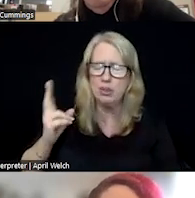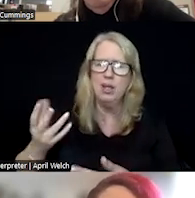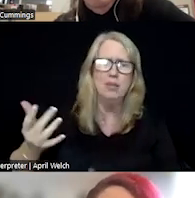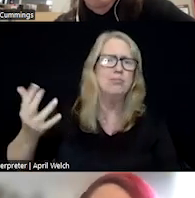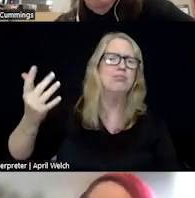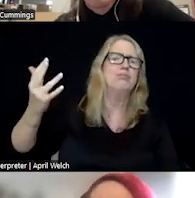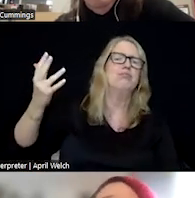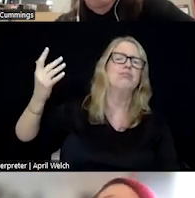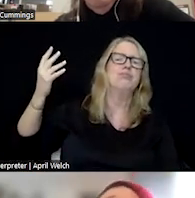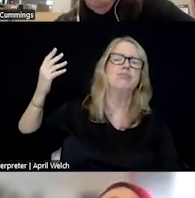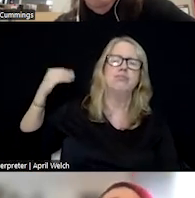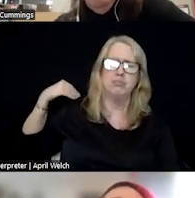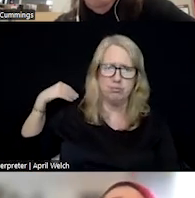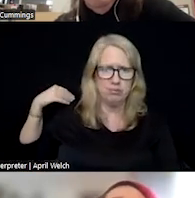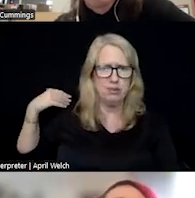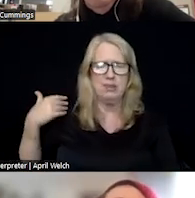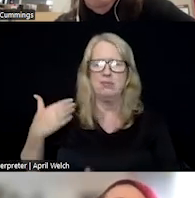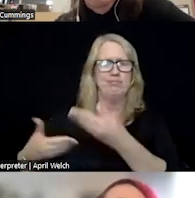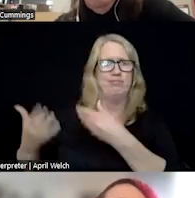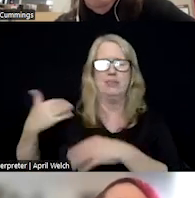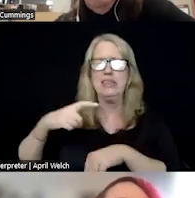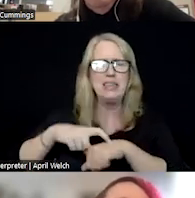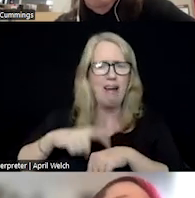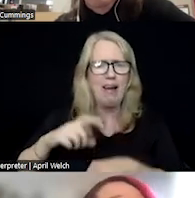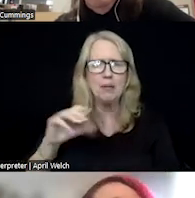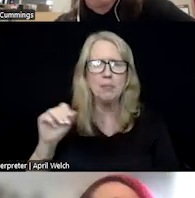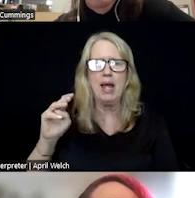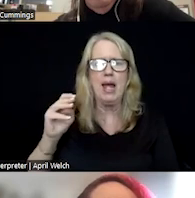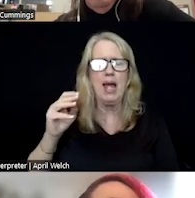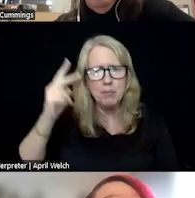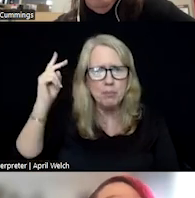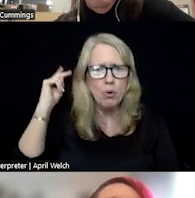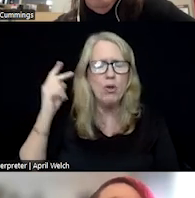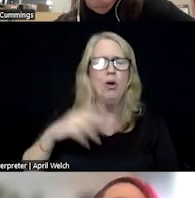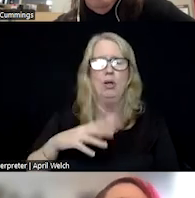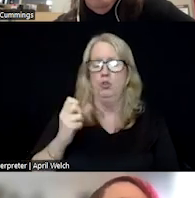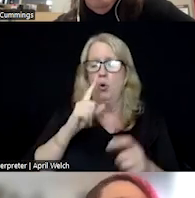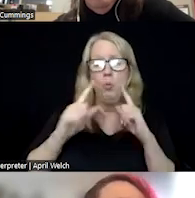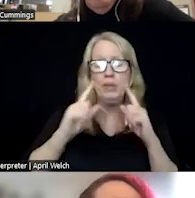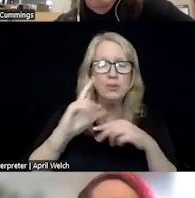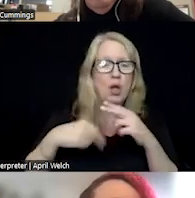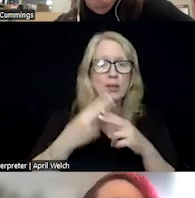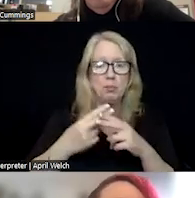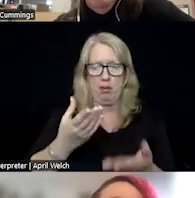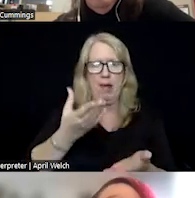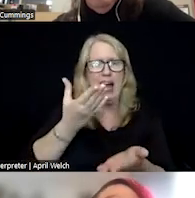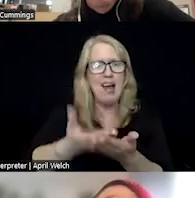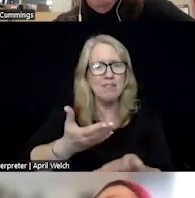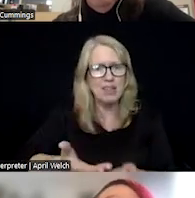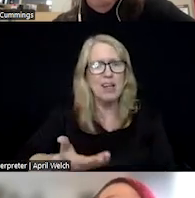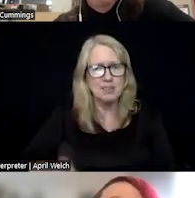time immemorial, and that we also talked about how there's evidence